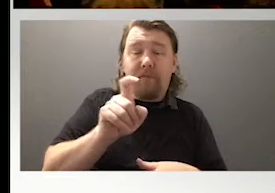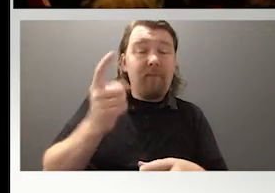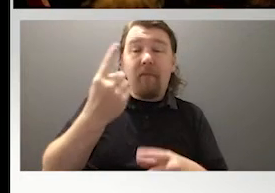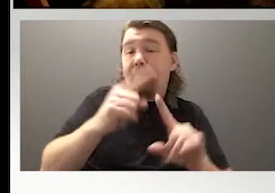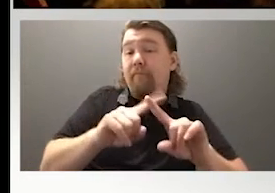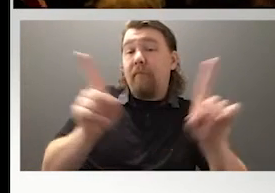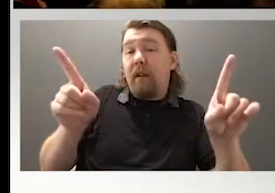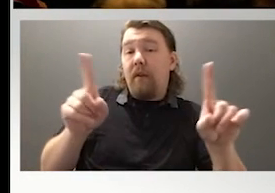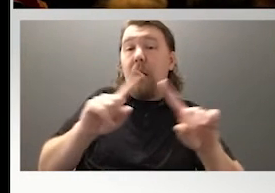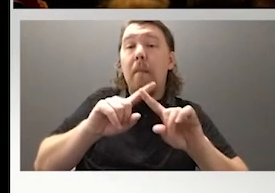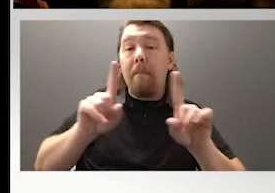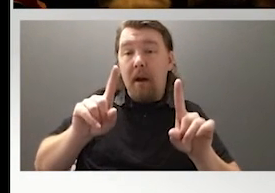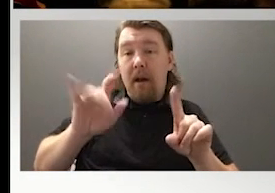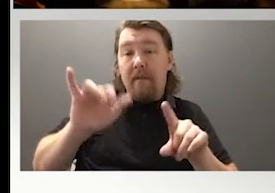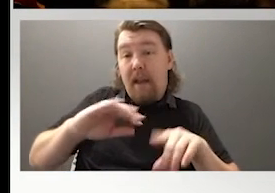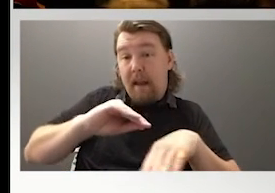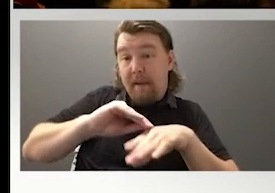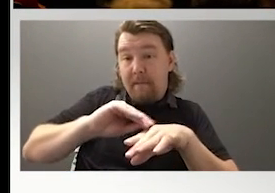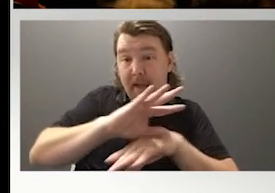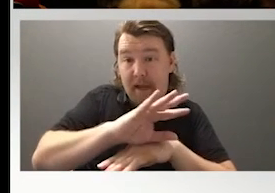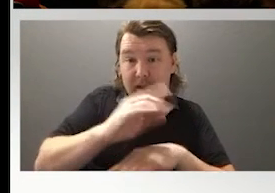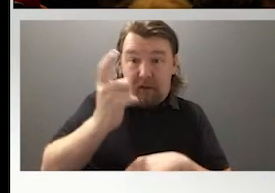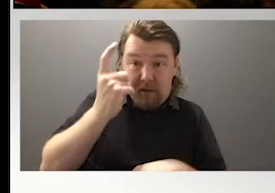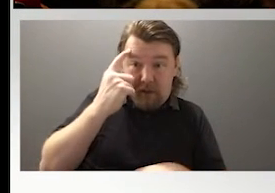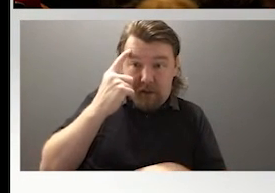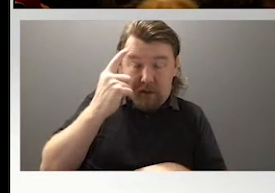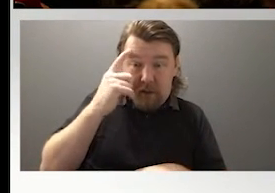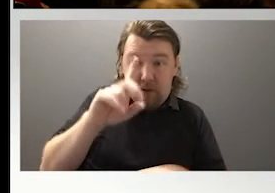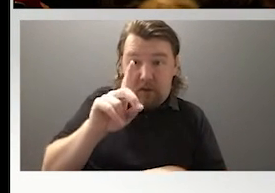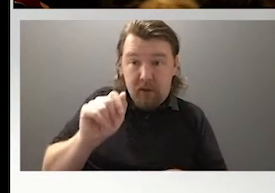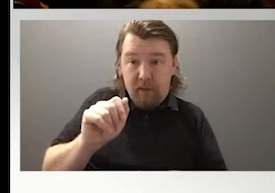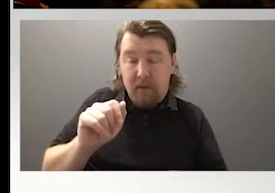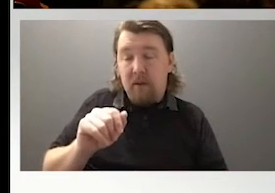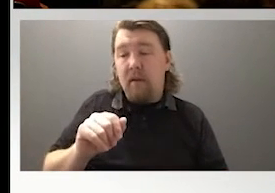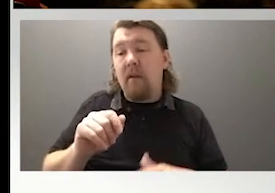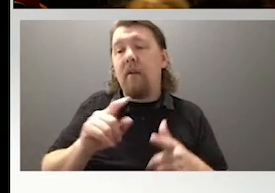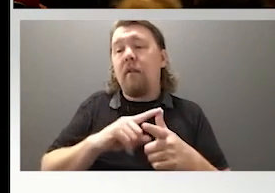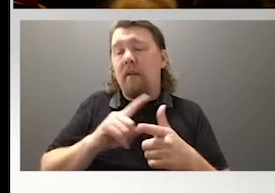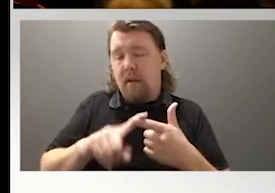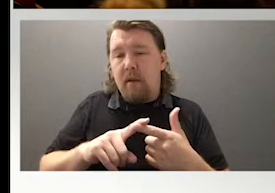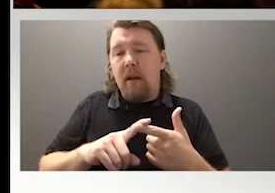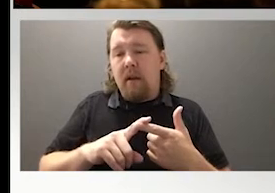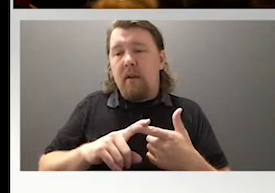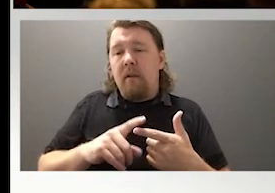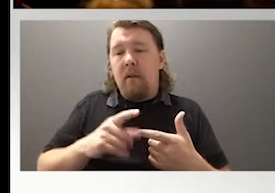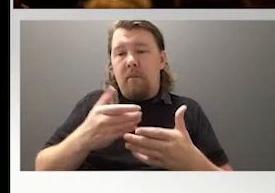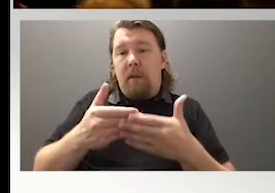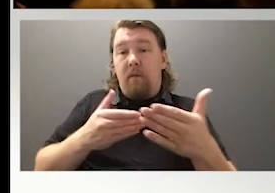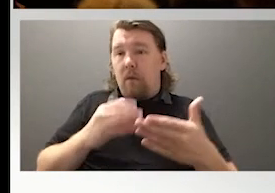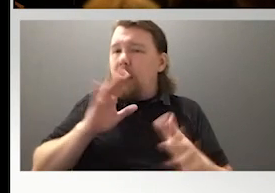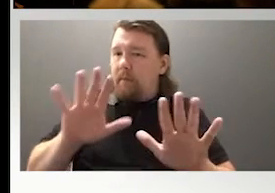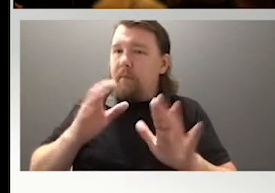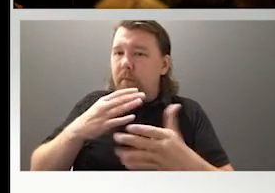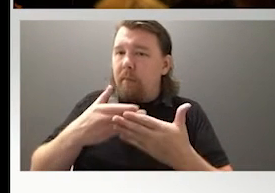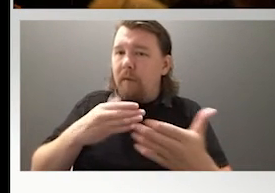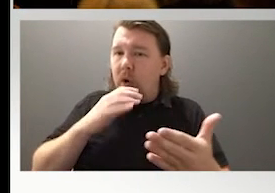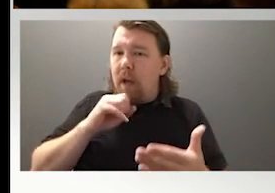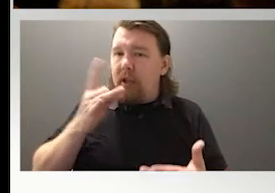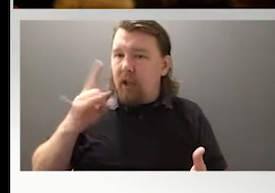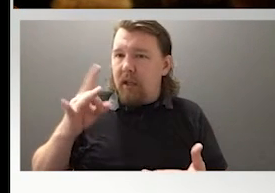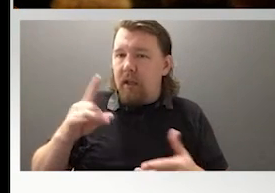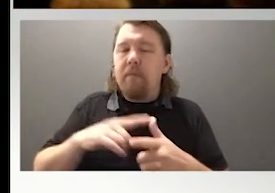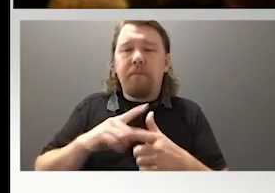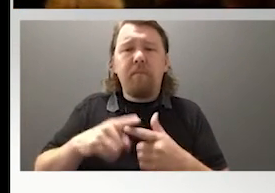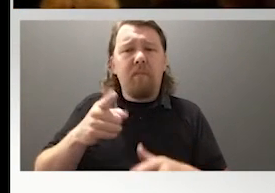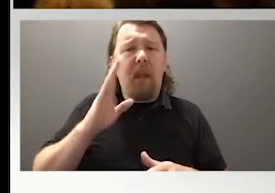list, but if that affects their intellectual disability, then they would, as indicated prior to the age of 18, then they would